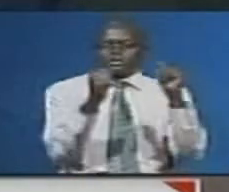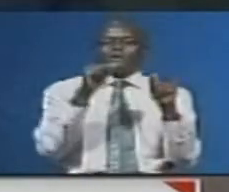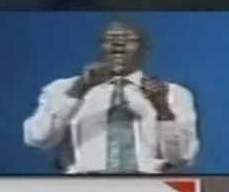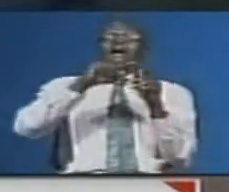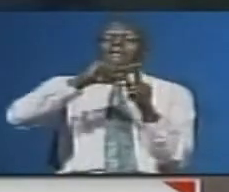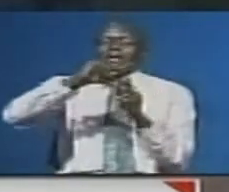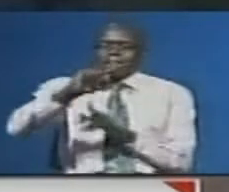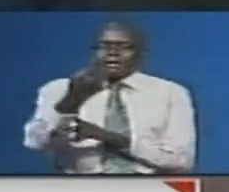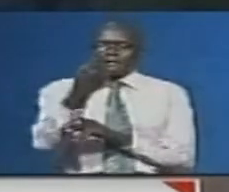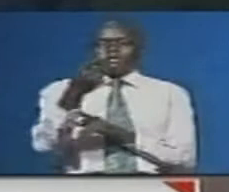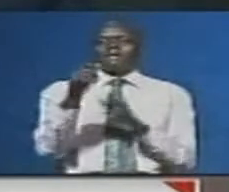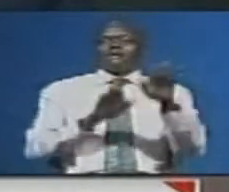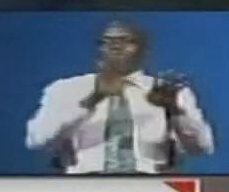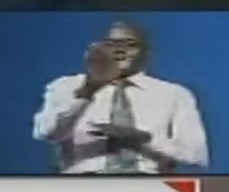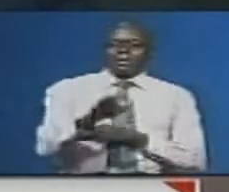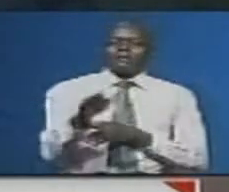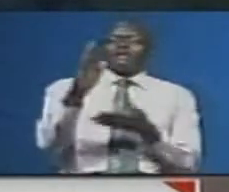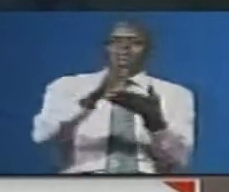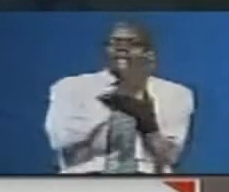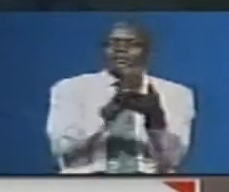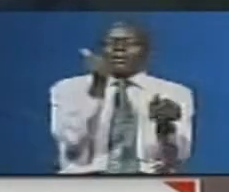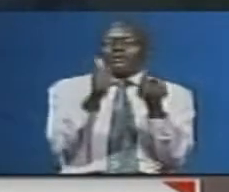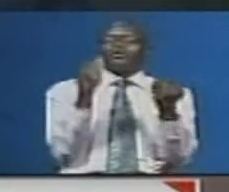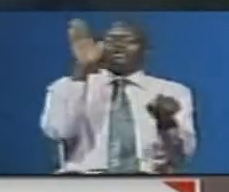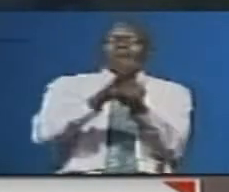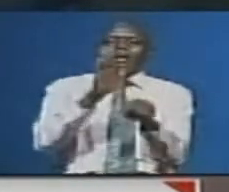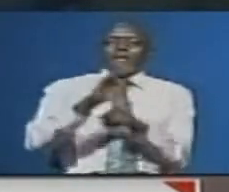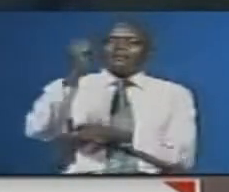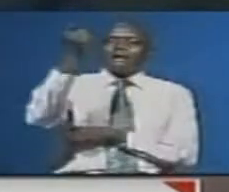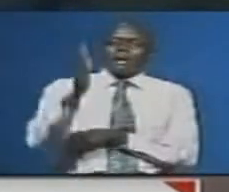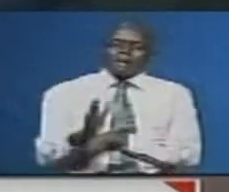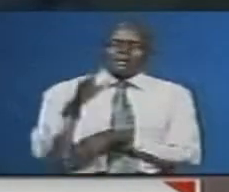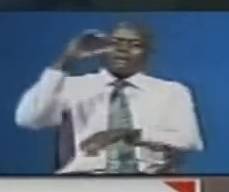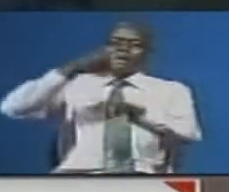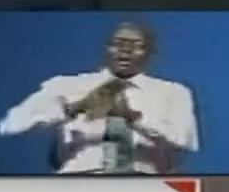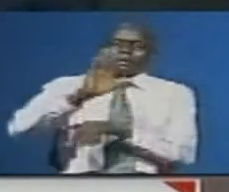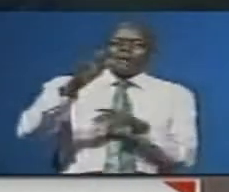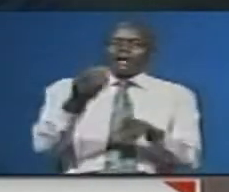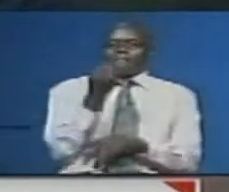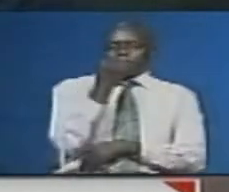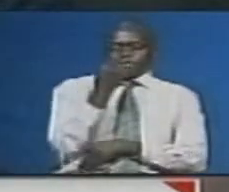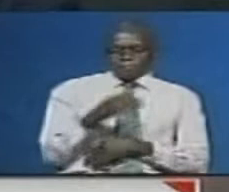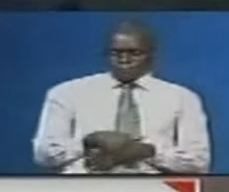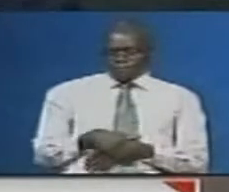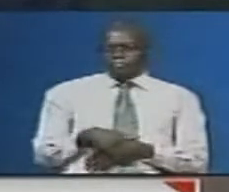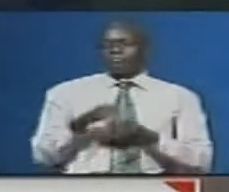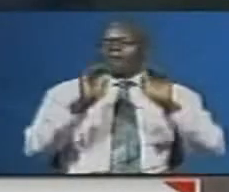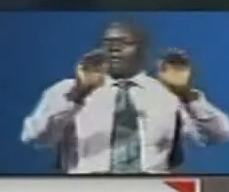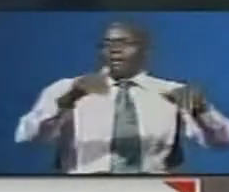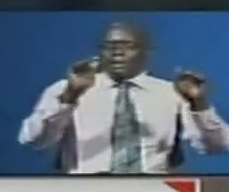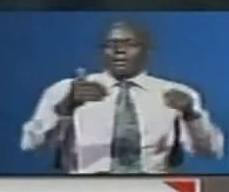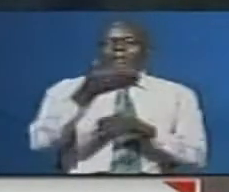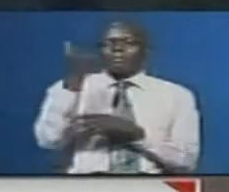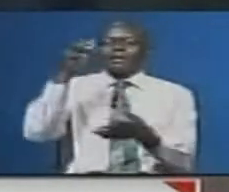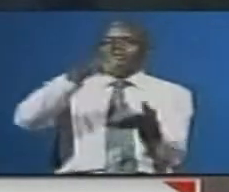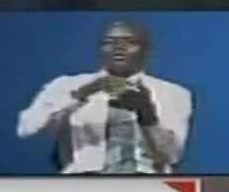initial stage, embrace sectors in which the majority of our people derive their livelihood. Agriculture is best